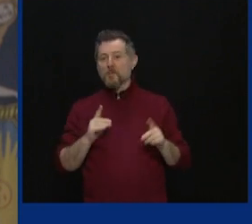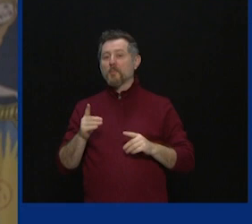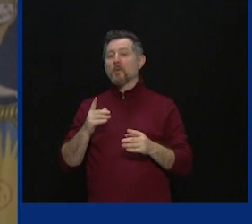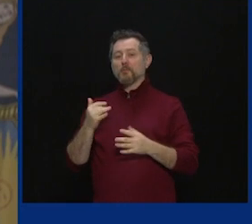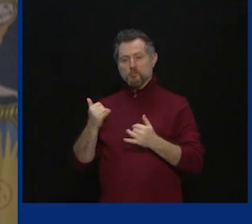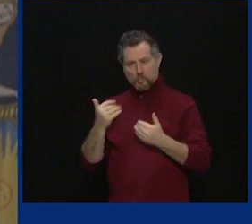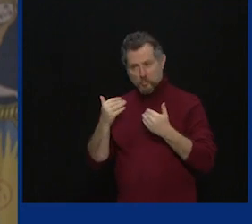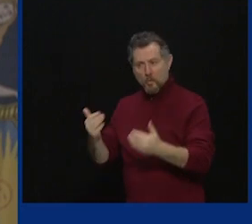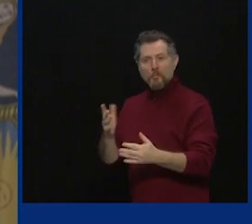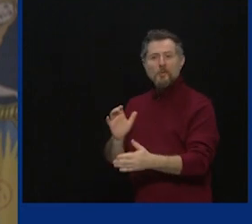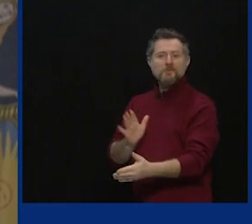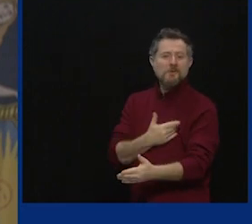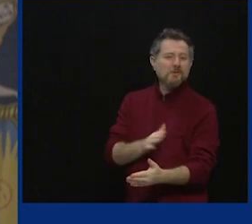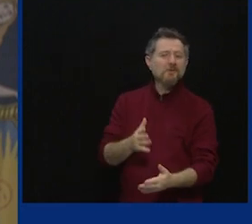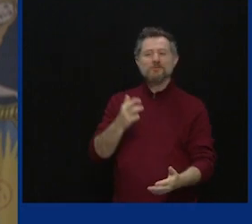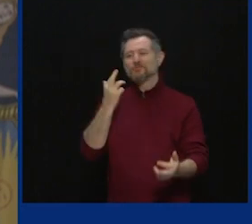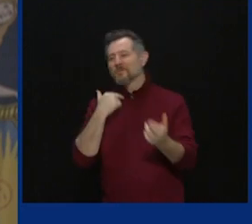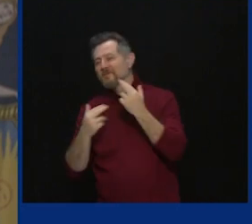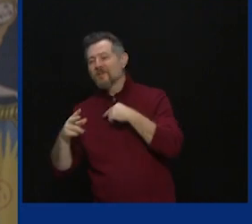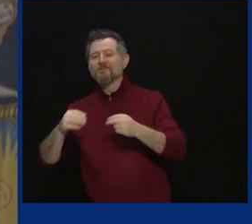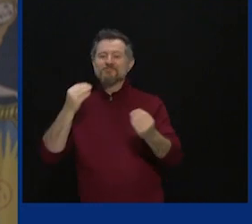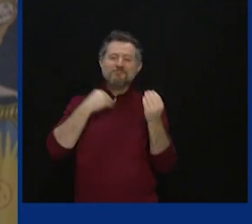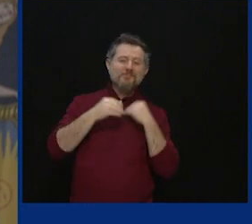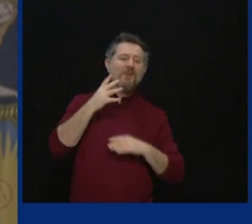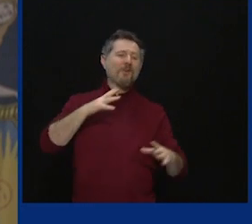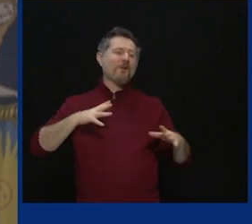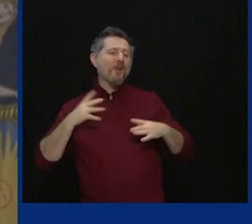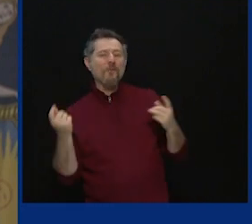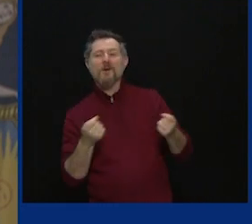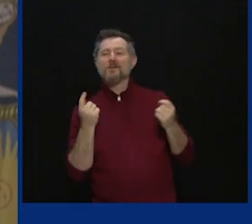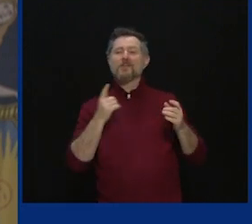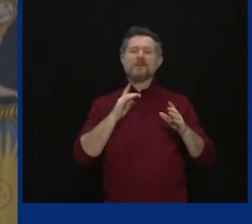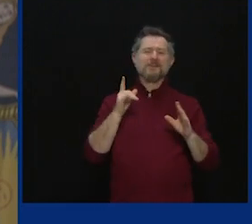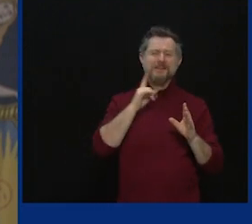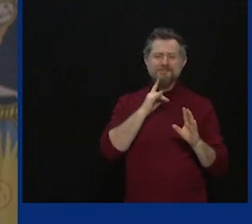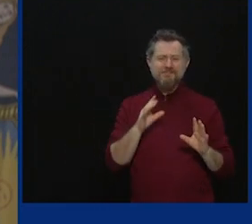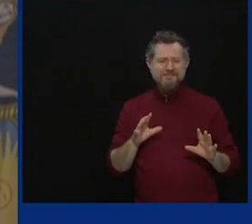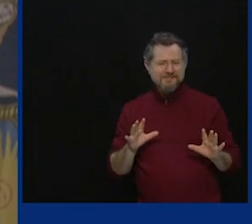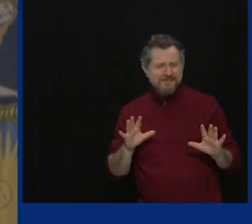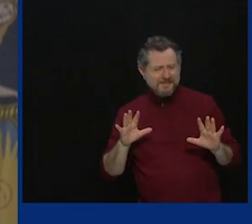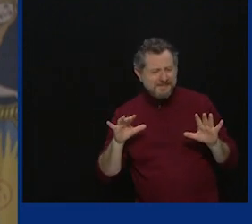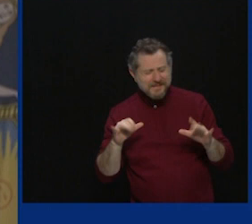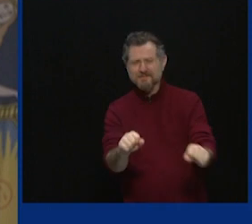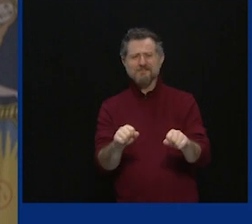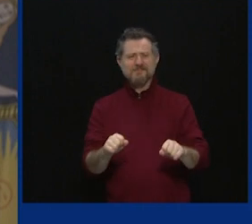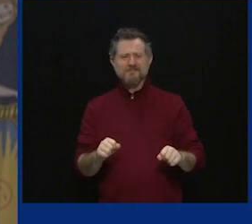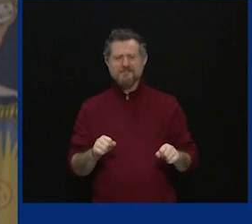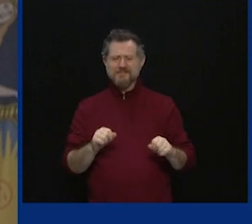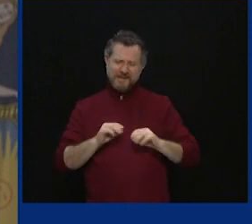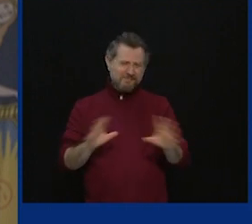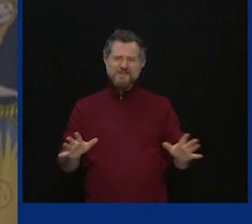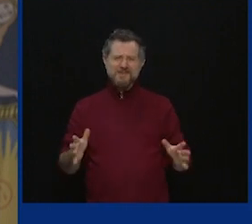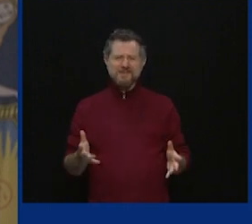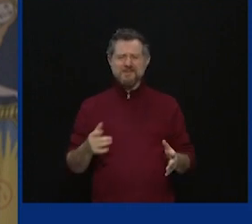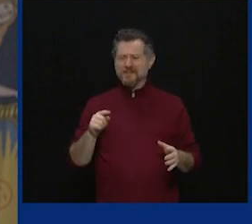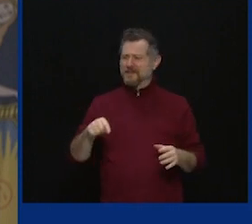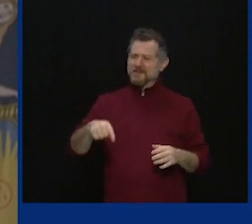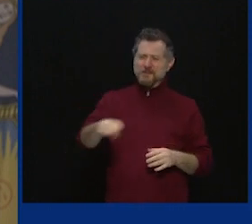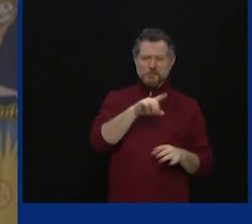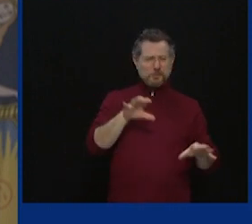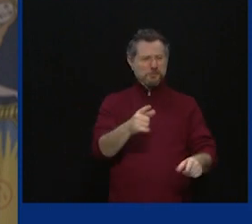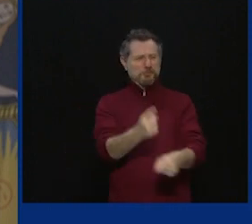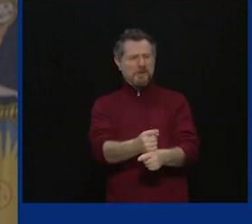still go to restaurants? Will they still go to Broadway? And the answer is a resounding yes. People have been doing the right thing here in the